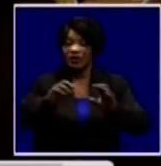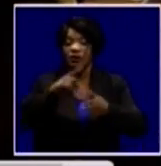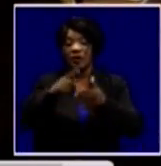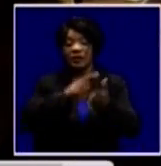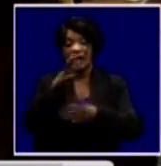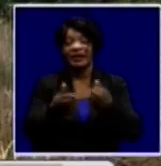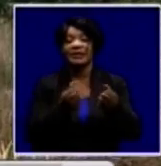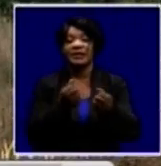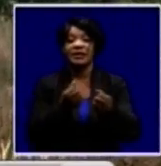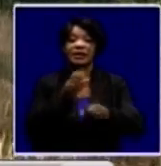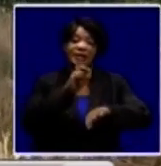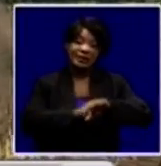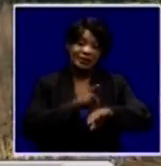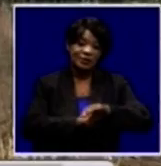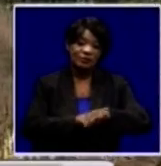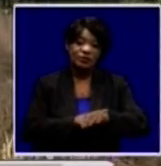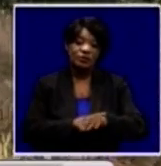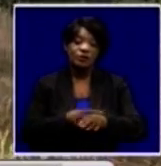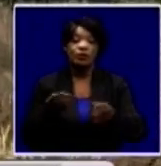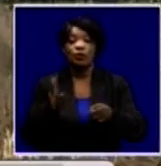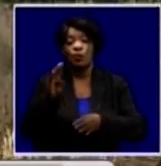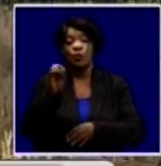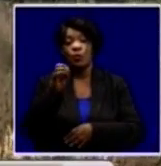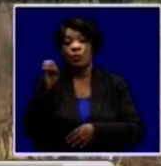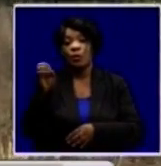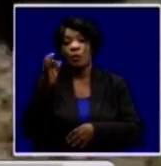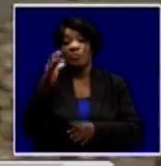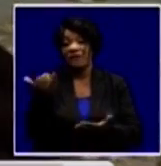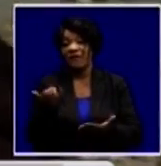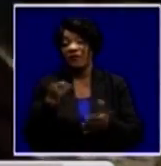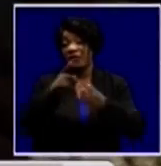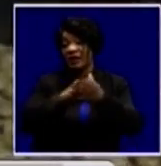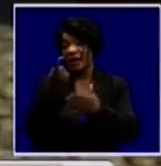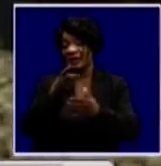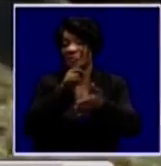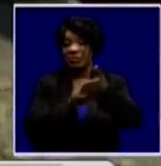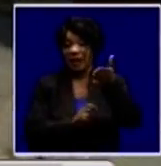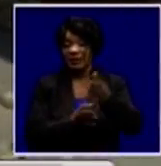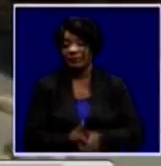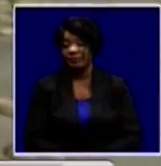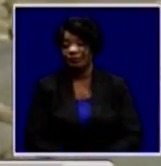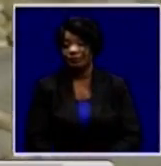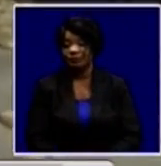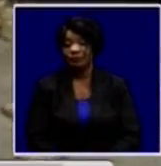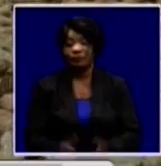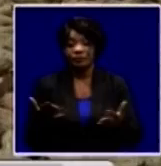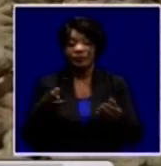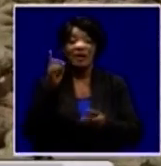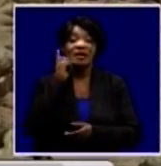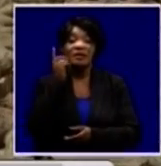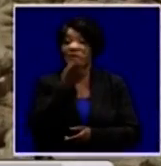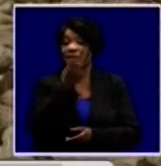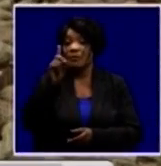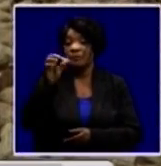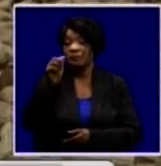for the same price. In a bid to avoid cutting down of trees for firewood to dry maize seed, Mr. Daka has turned to using